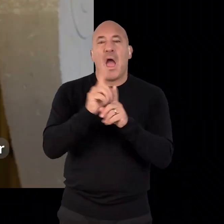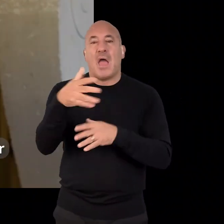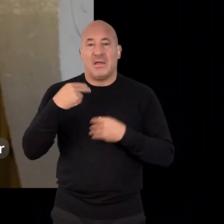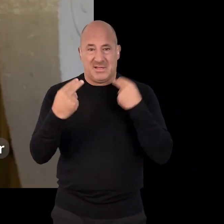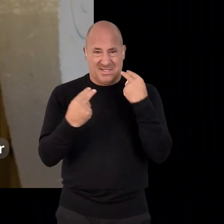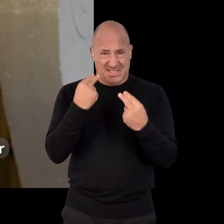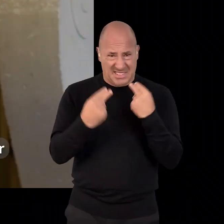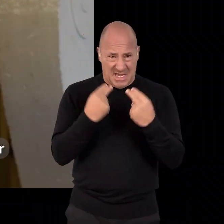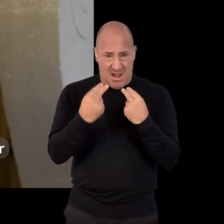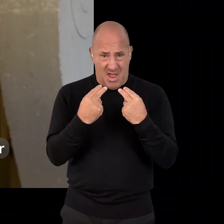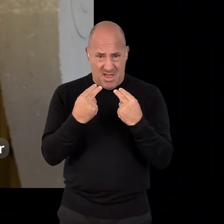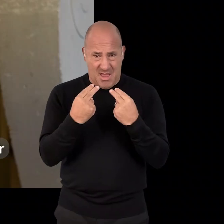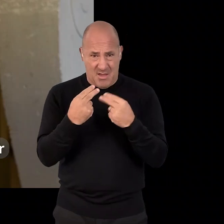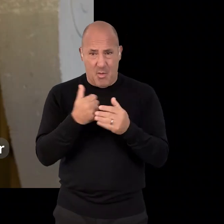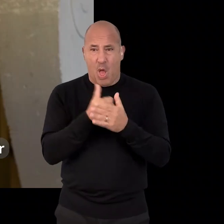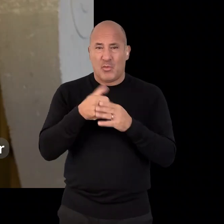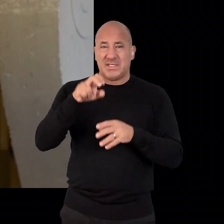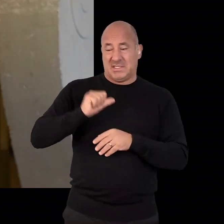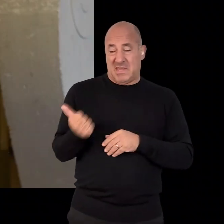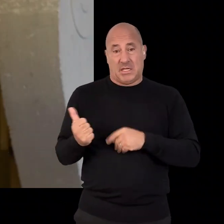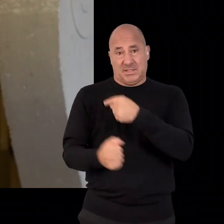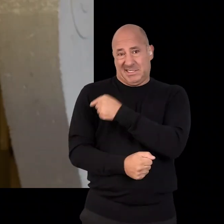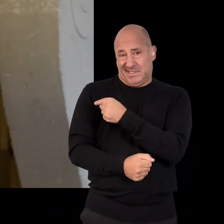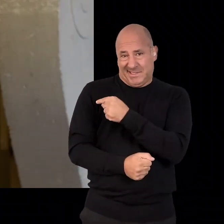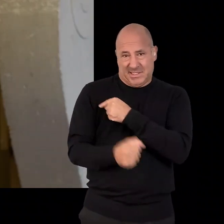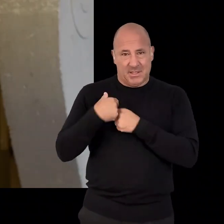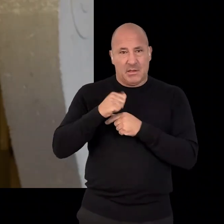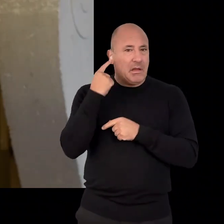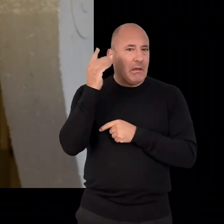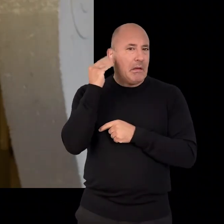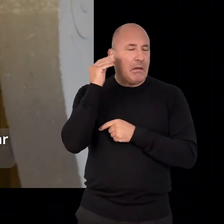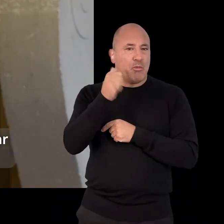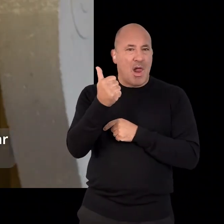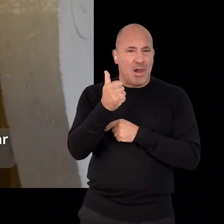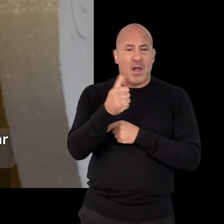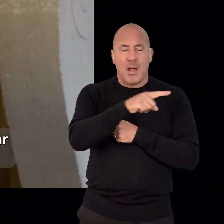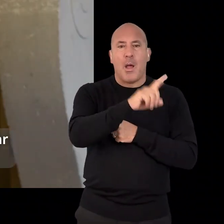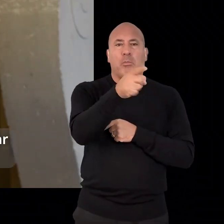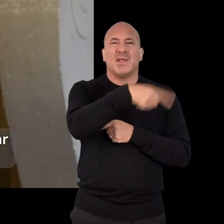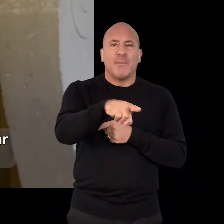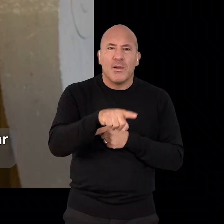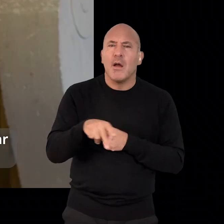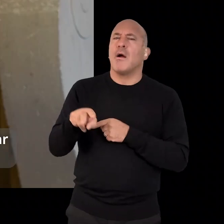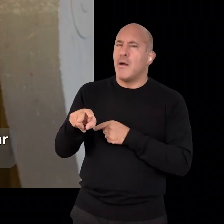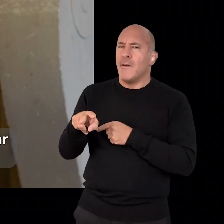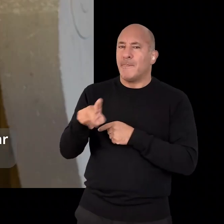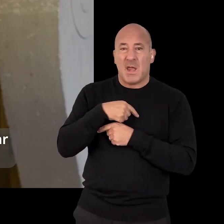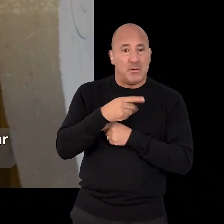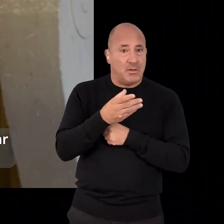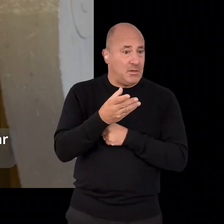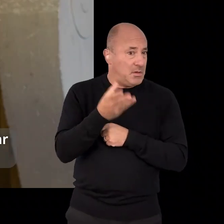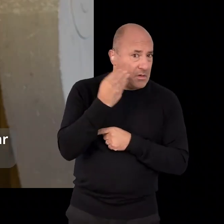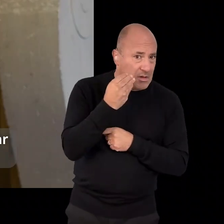things like, so if we were at dinner, she always sat on my hearing side, And people very quickly got used